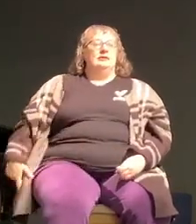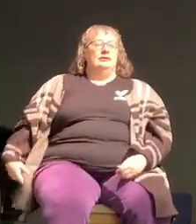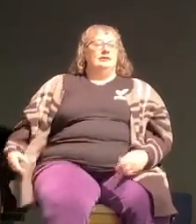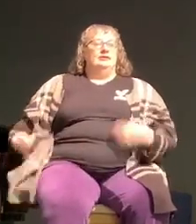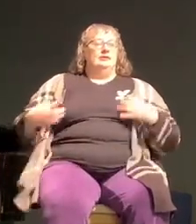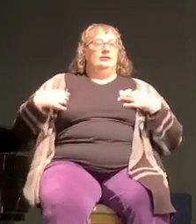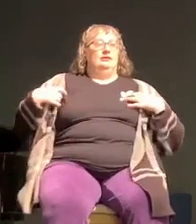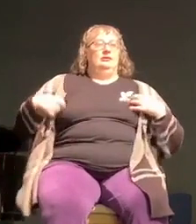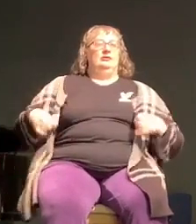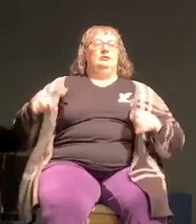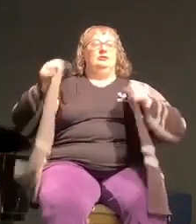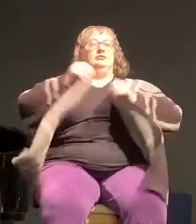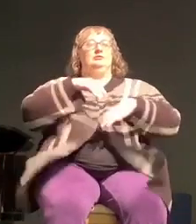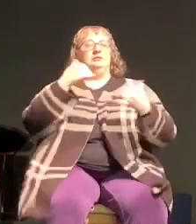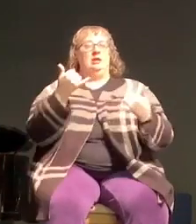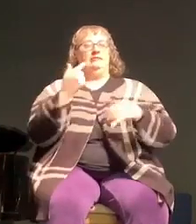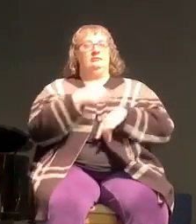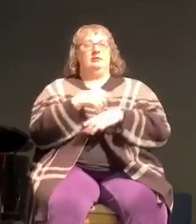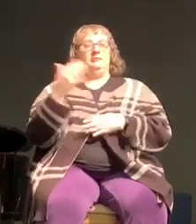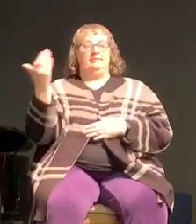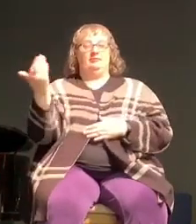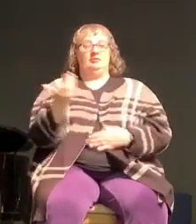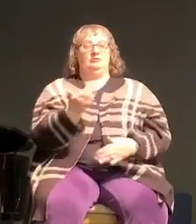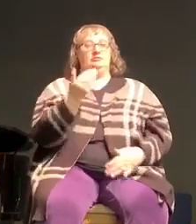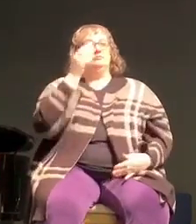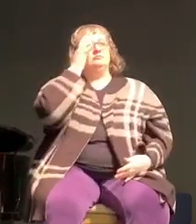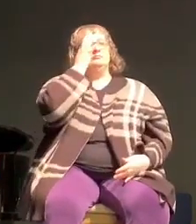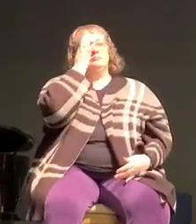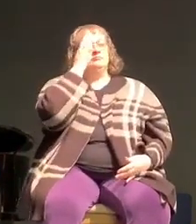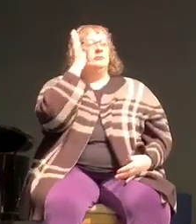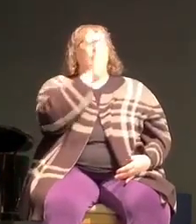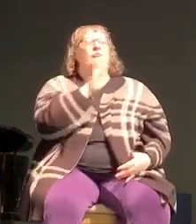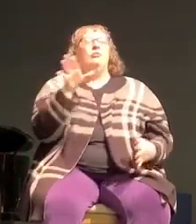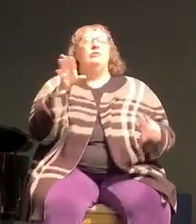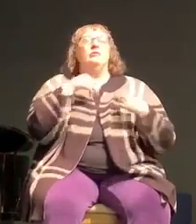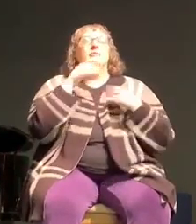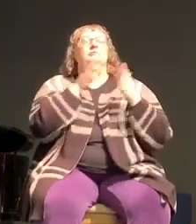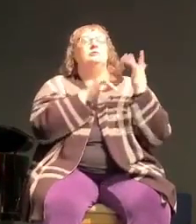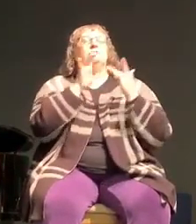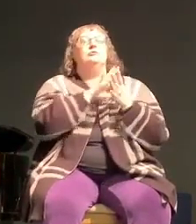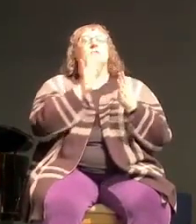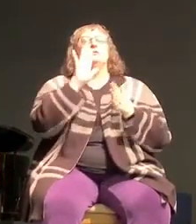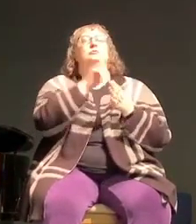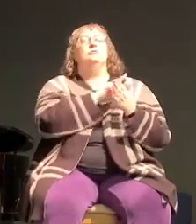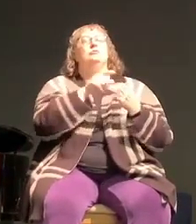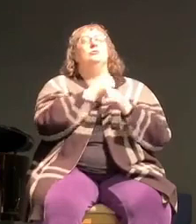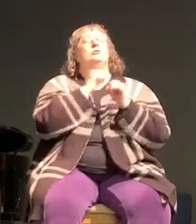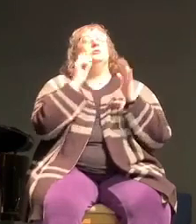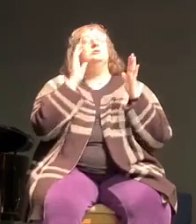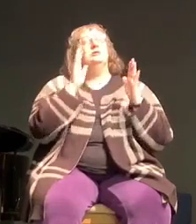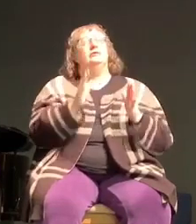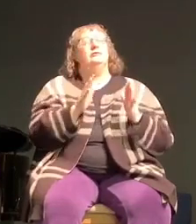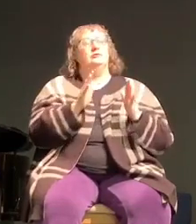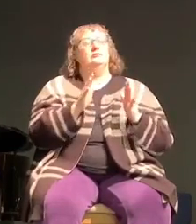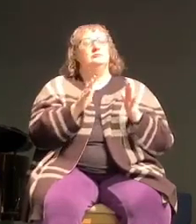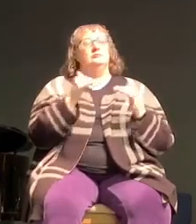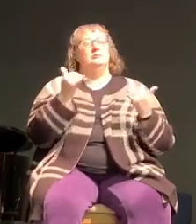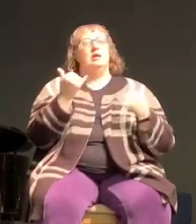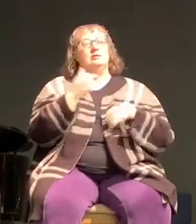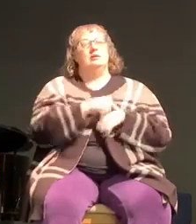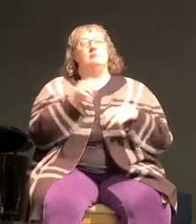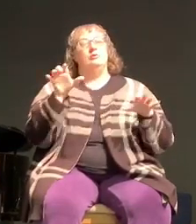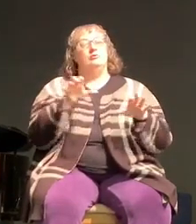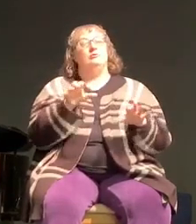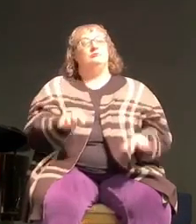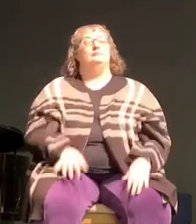We'll now have a time of invitation. If you have never accepted Jesus Christ as your Lord and Savior, now is the time to do